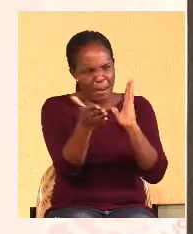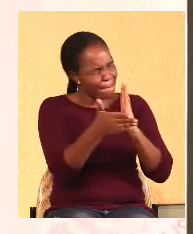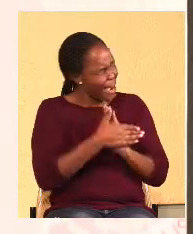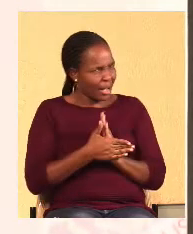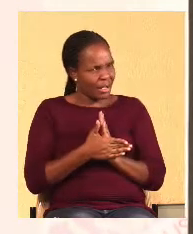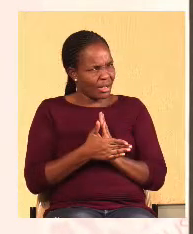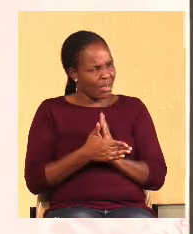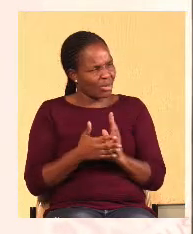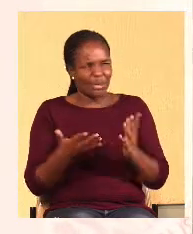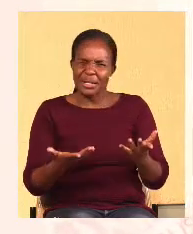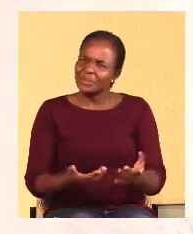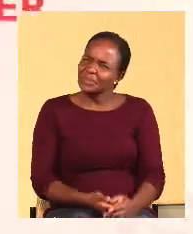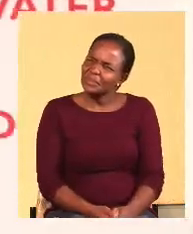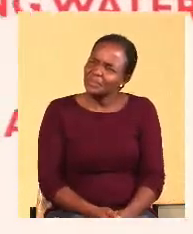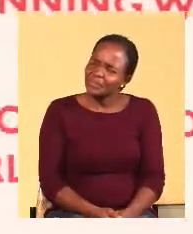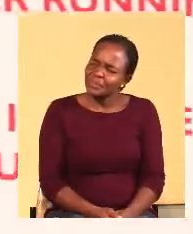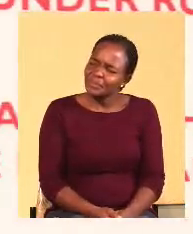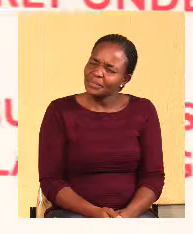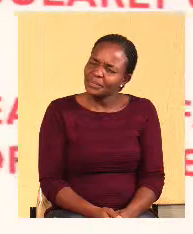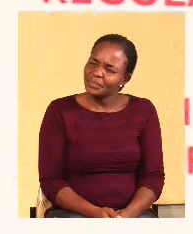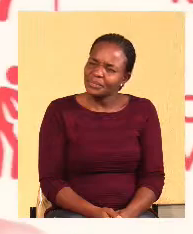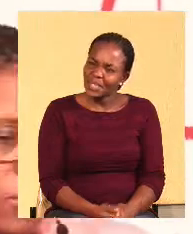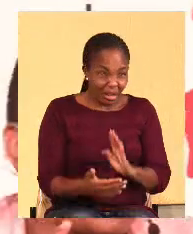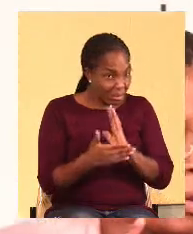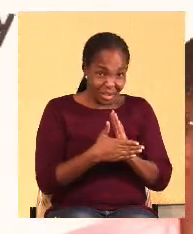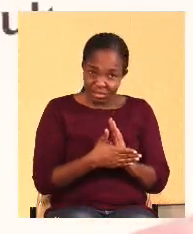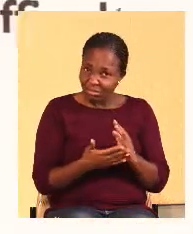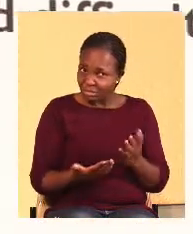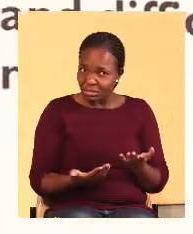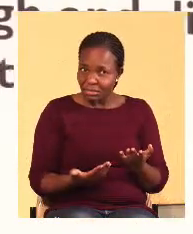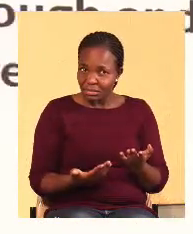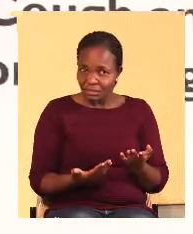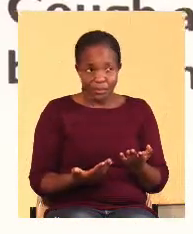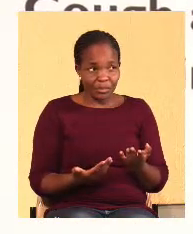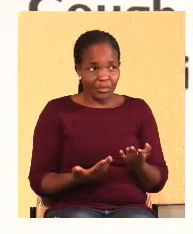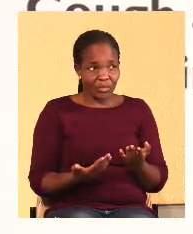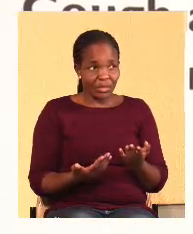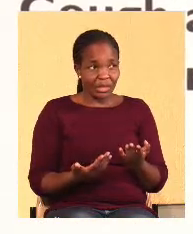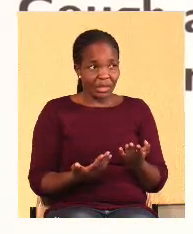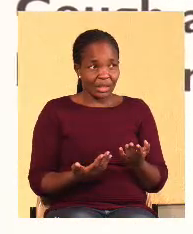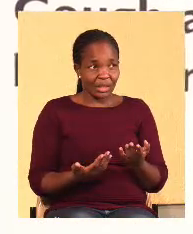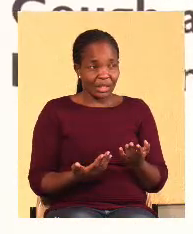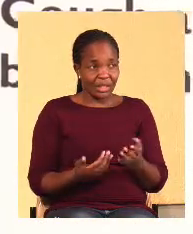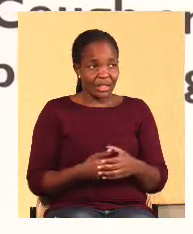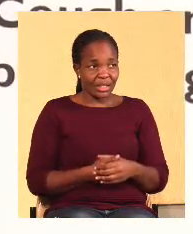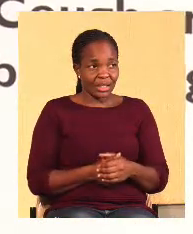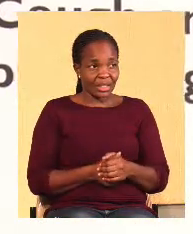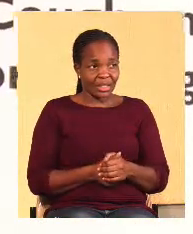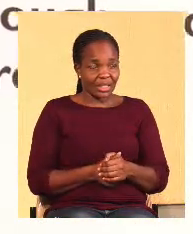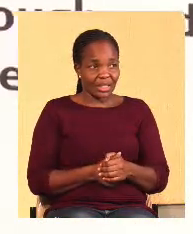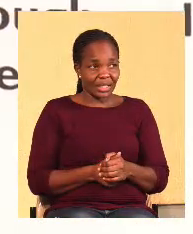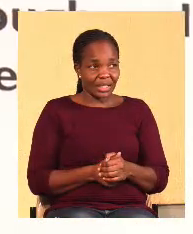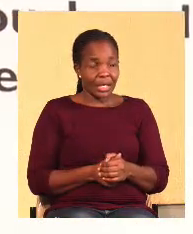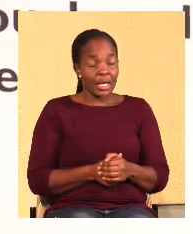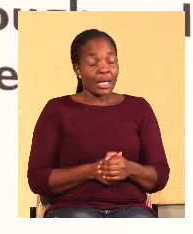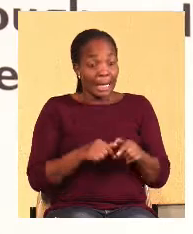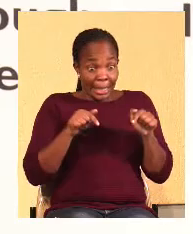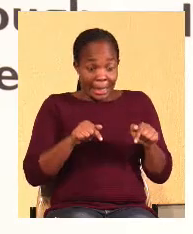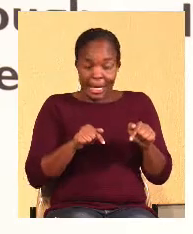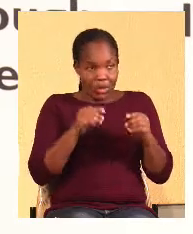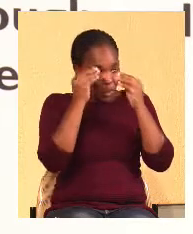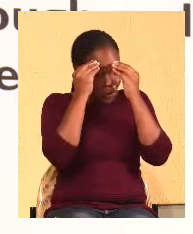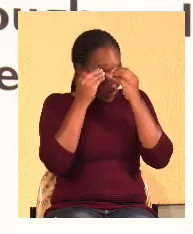reading? I think we have removed the time period because we don't know, you know,